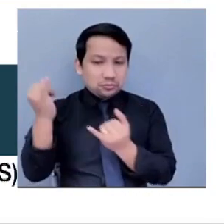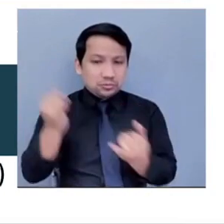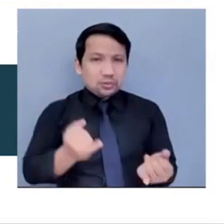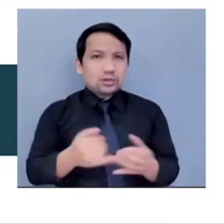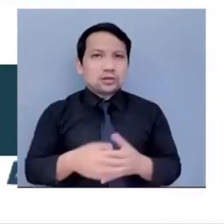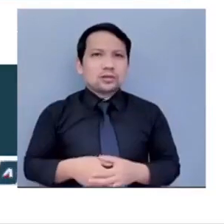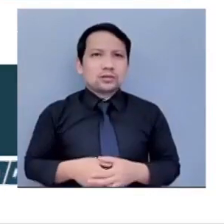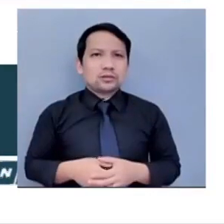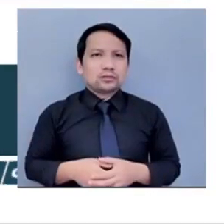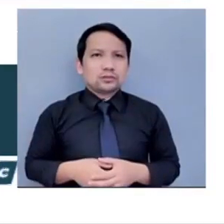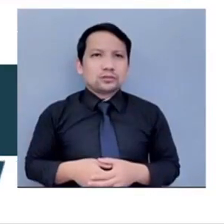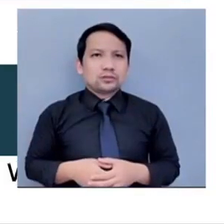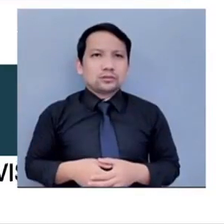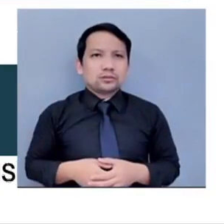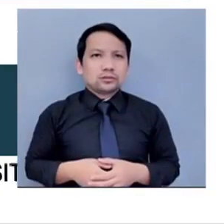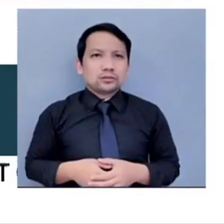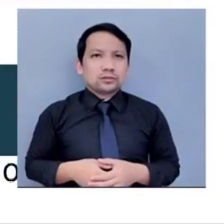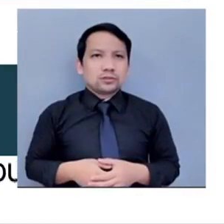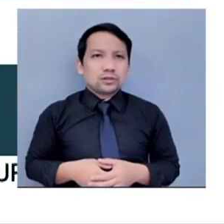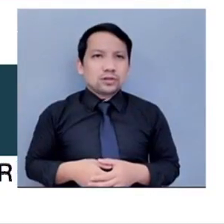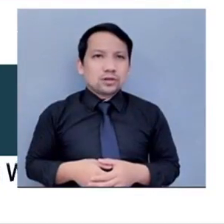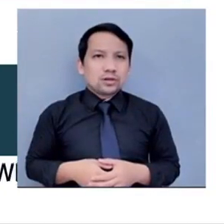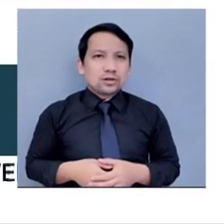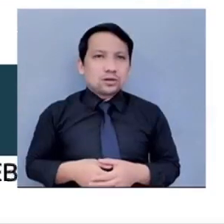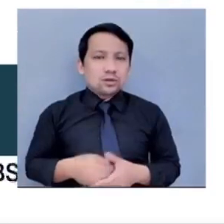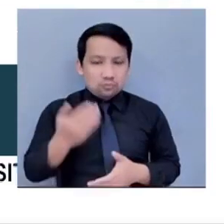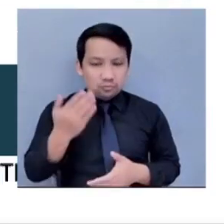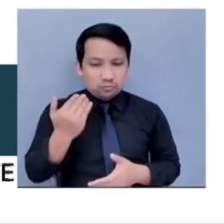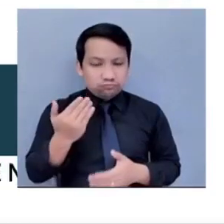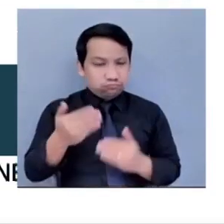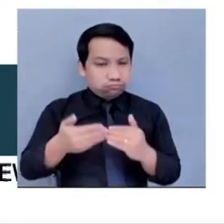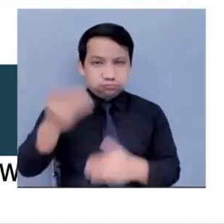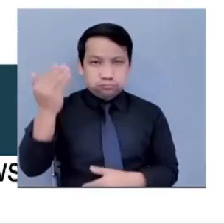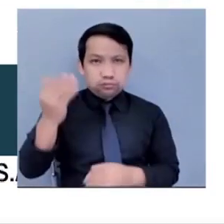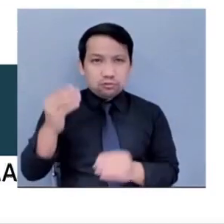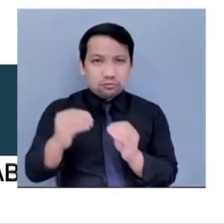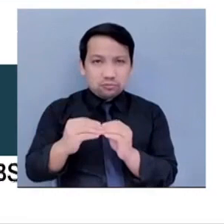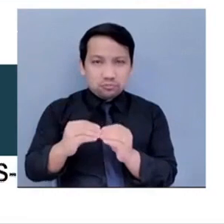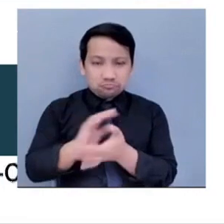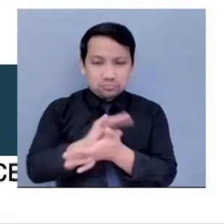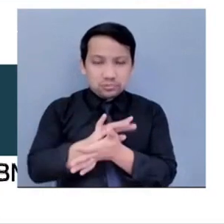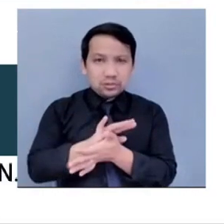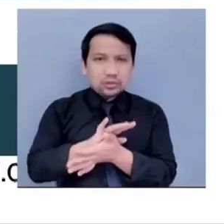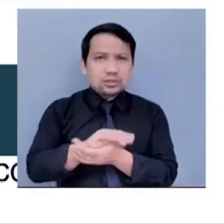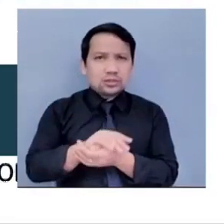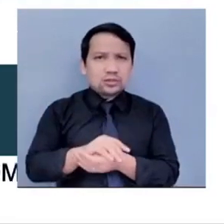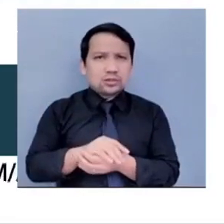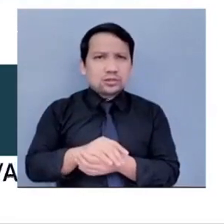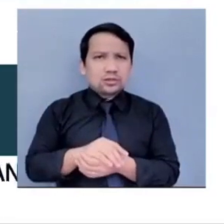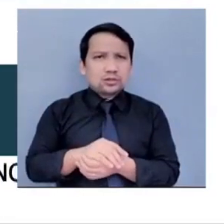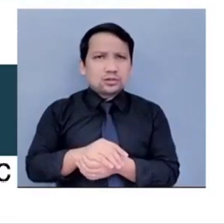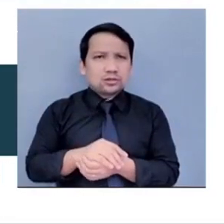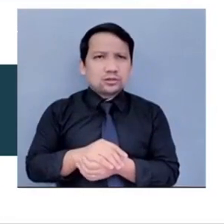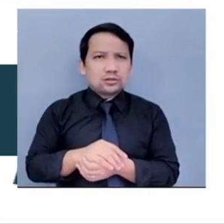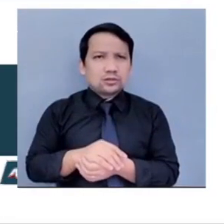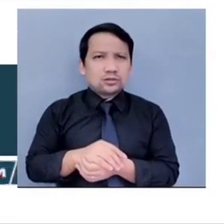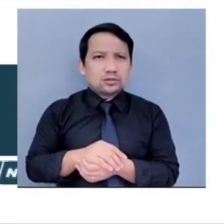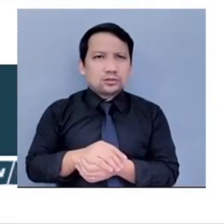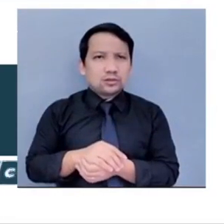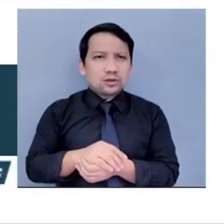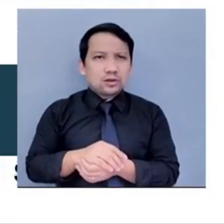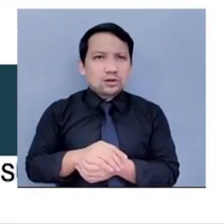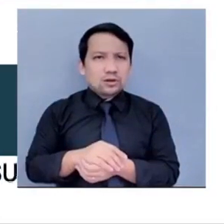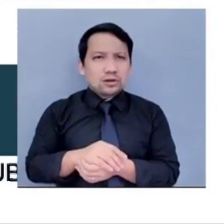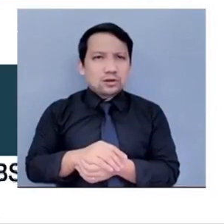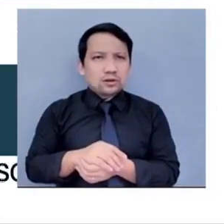look at manufacturing, it's at the highest since the pandemic started. At some point, it even came from four-year highs. So